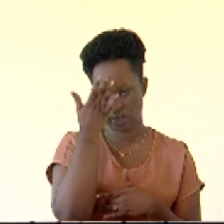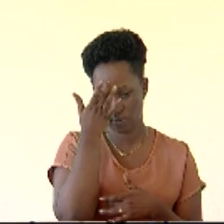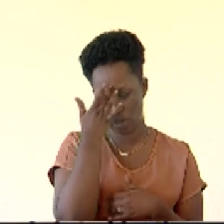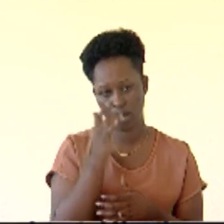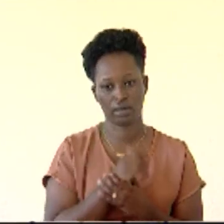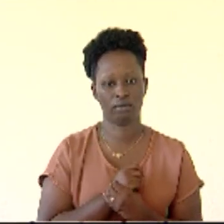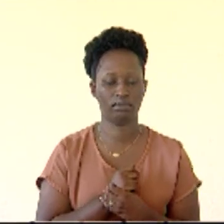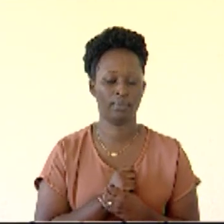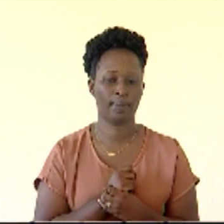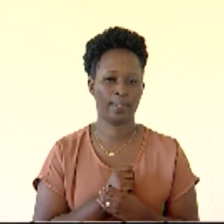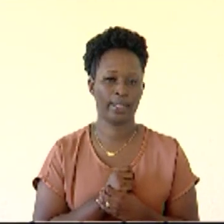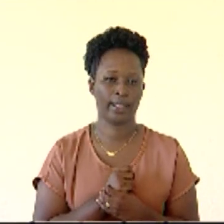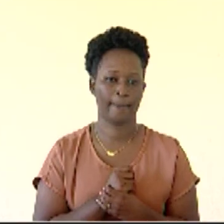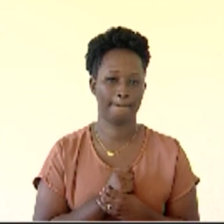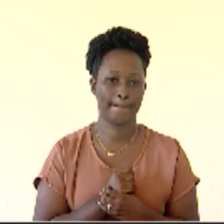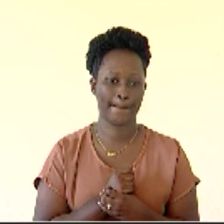the prostate gland.